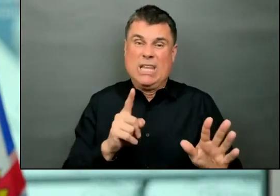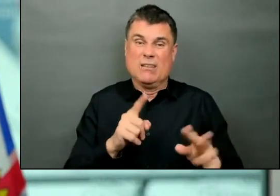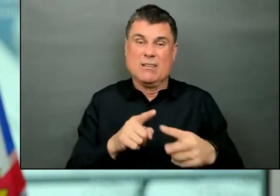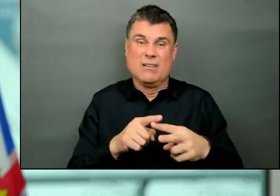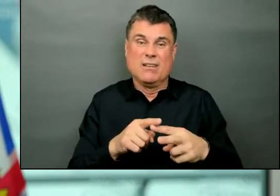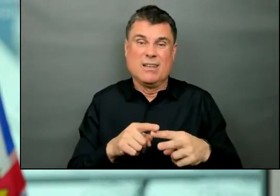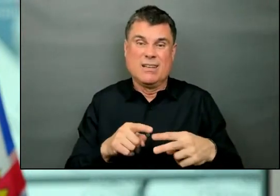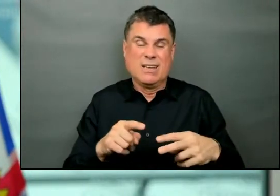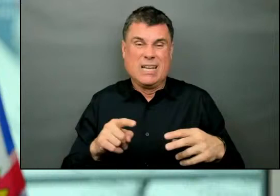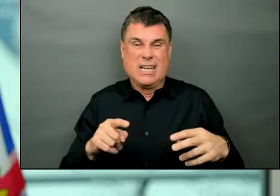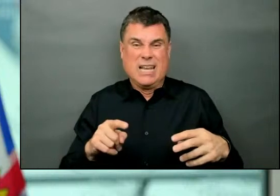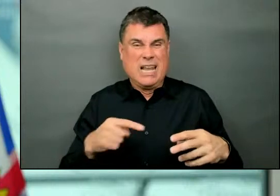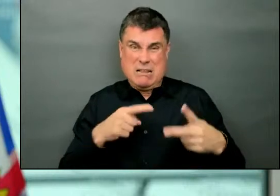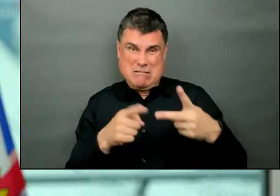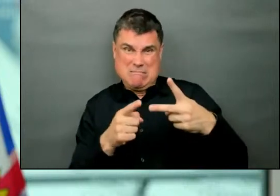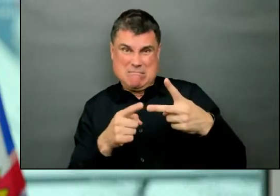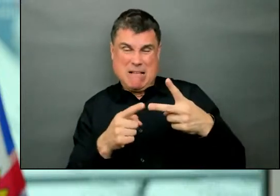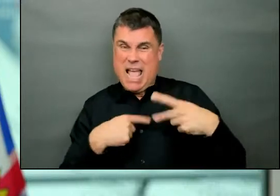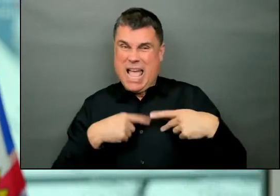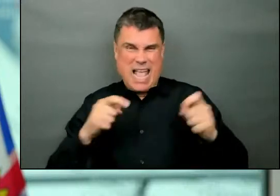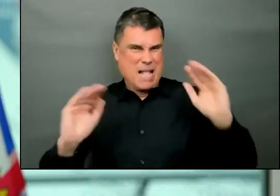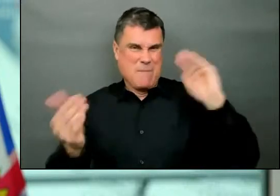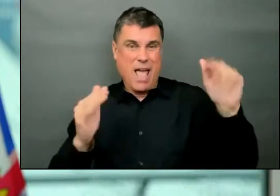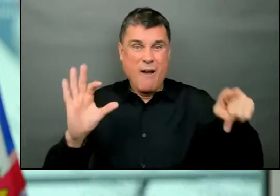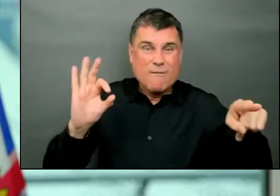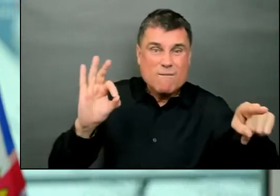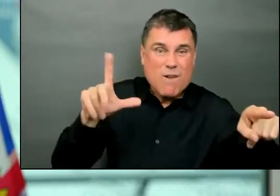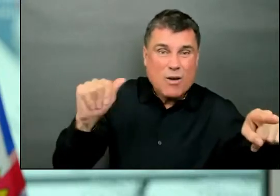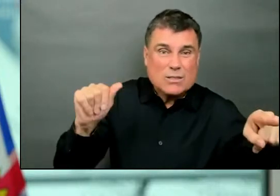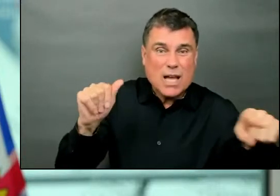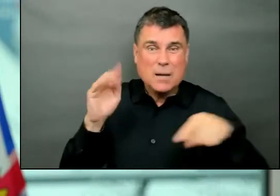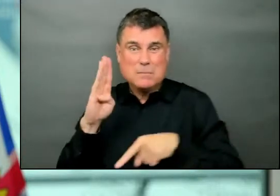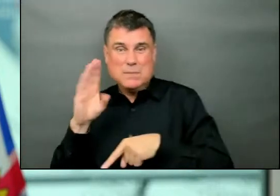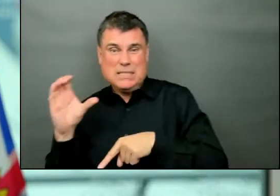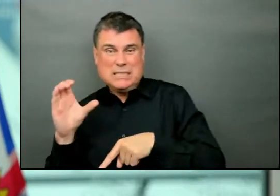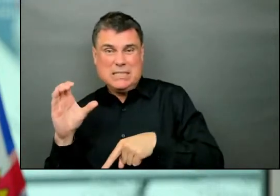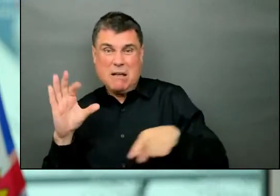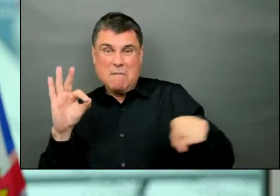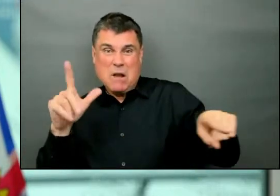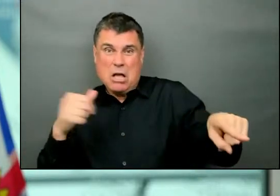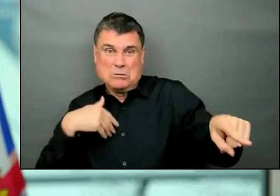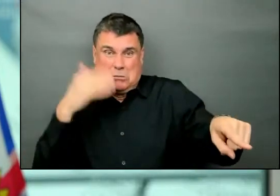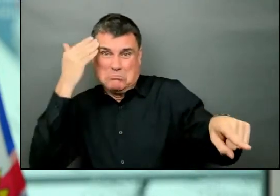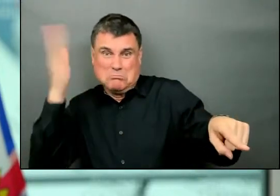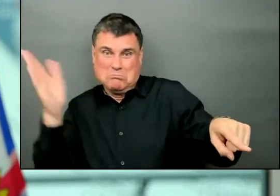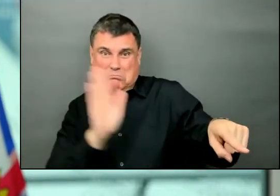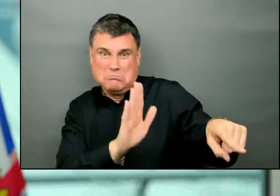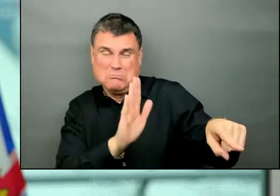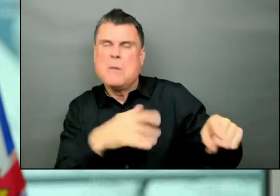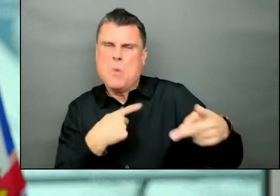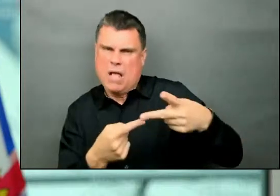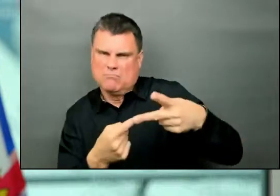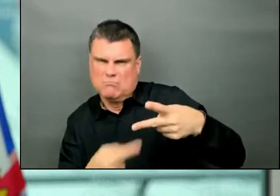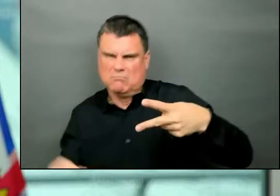what that refers to. I'm sorry, and your first question was around...